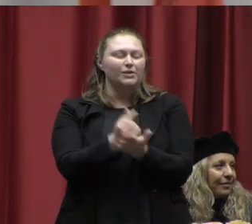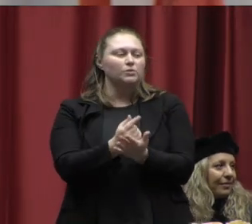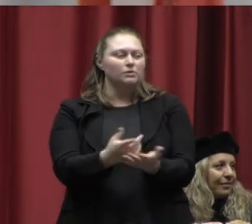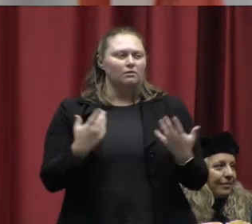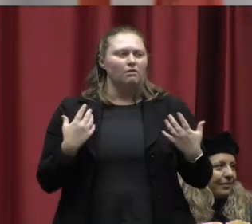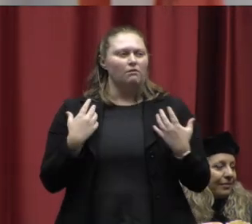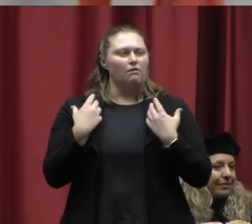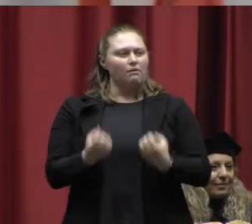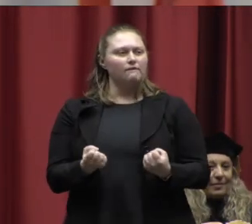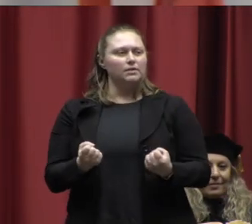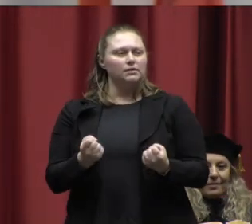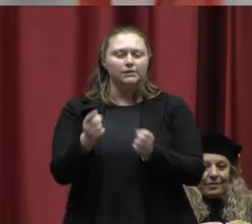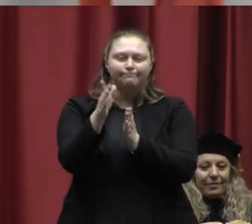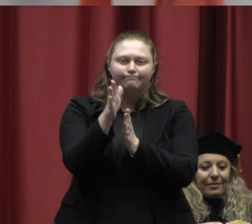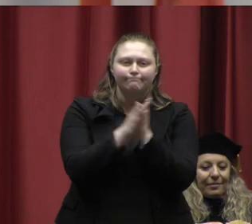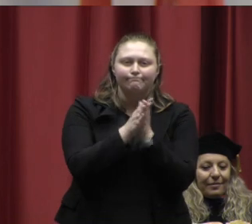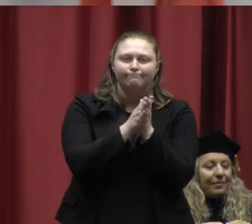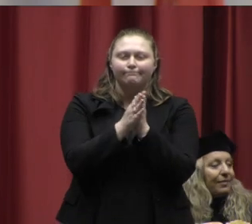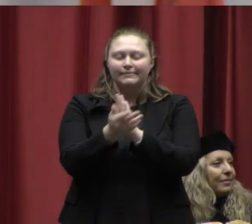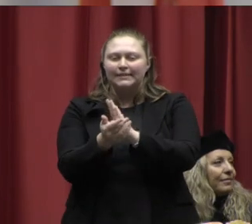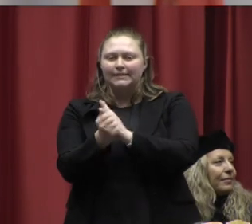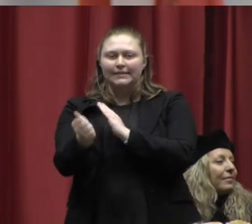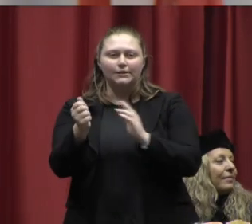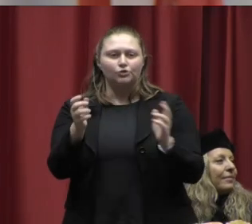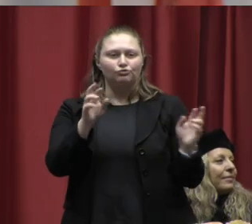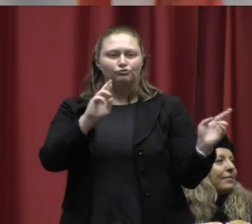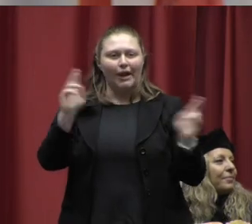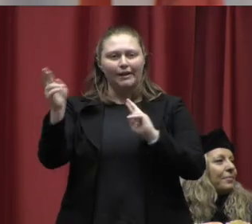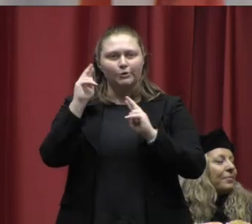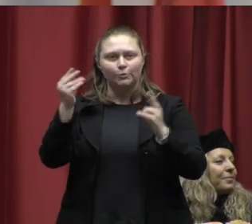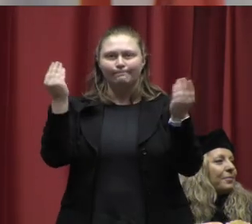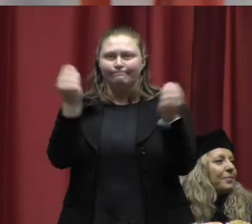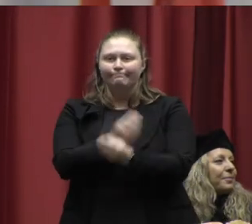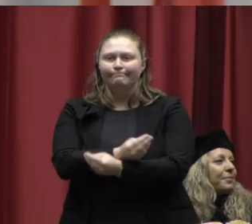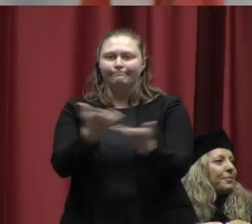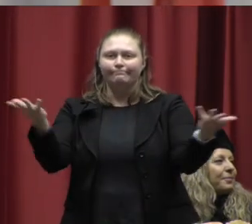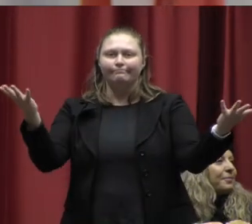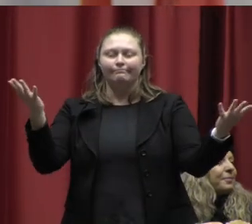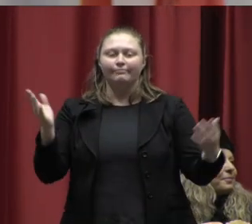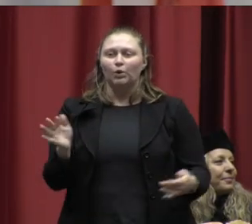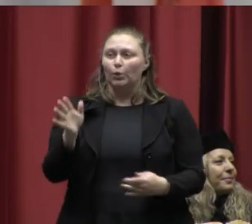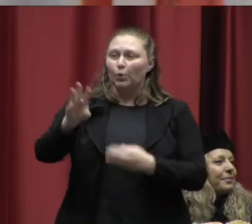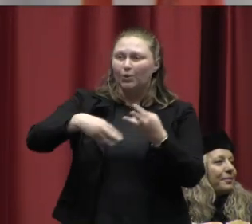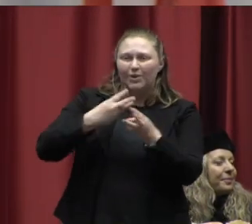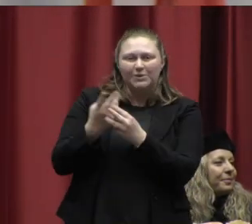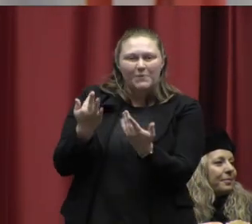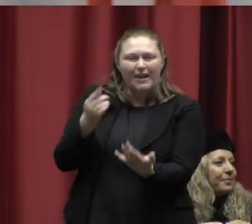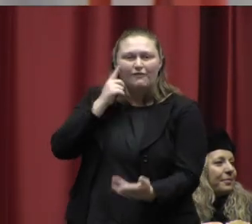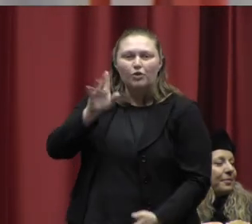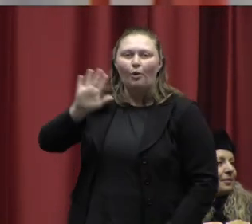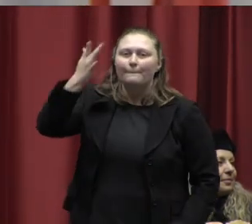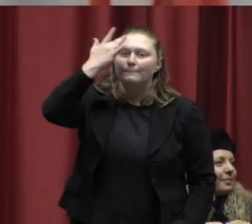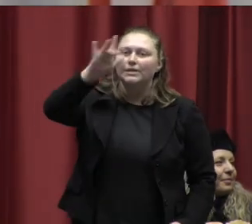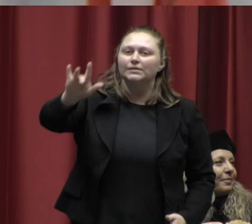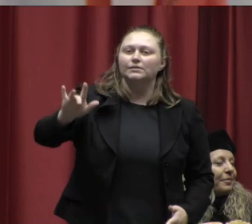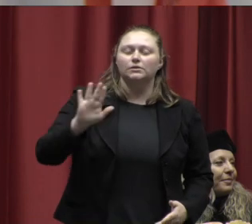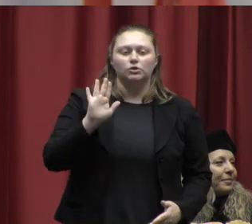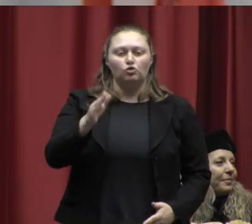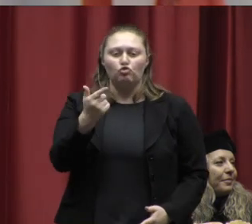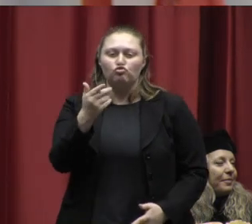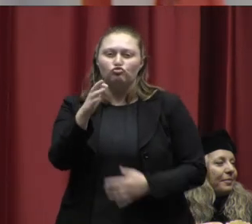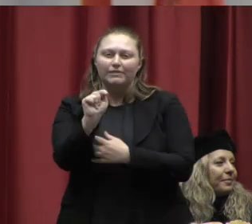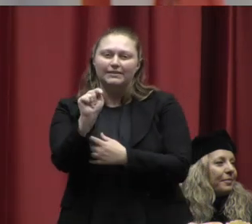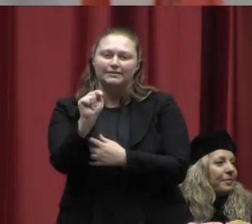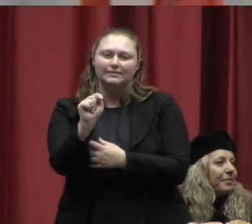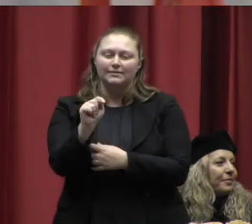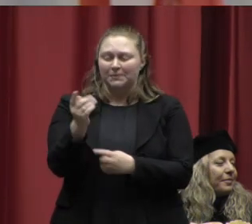confidence, ambition, and skills to innovate. The world is waiting for your brilliance and your grit, and we know